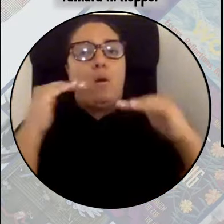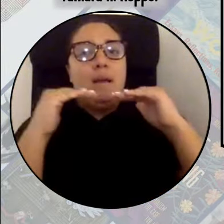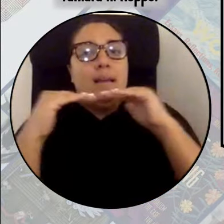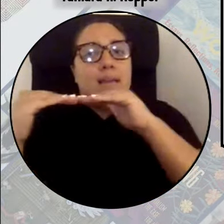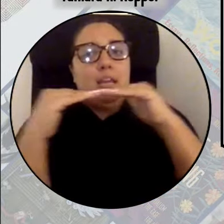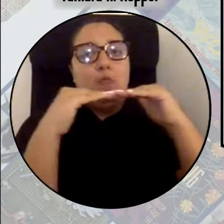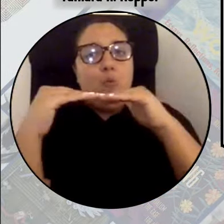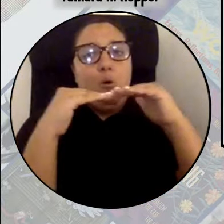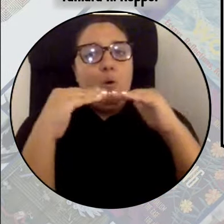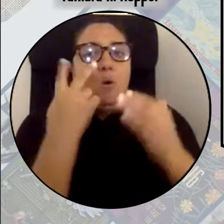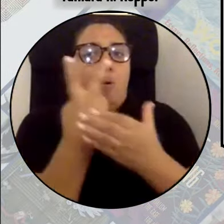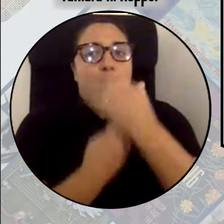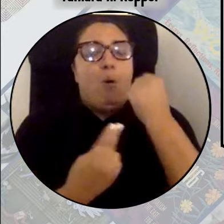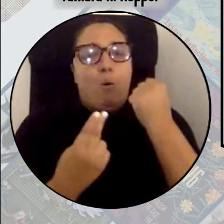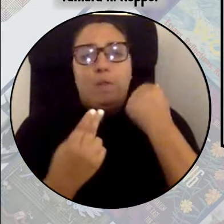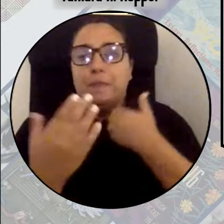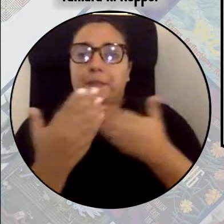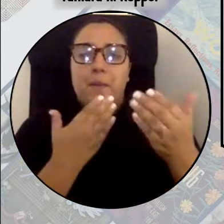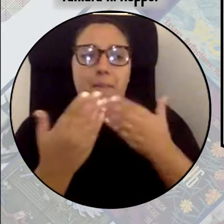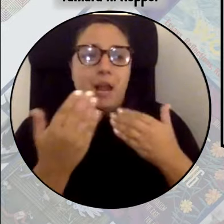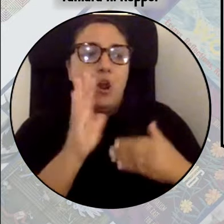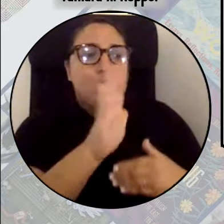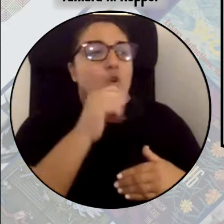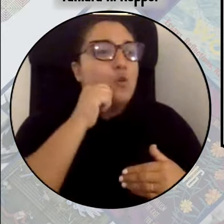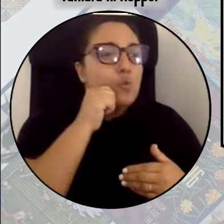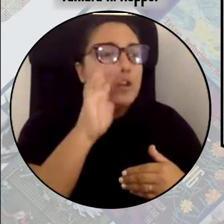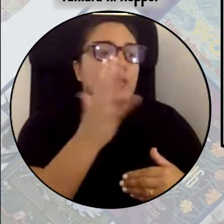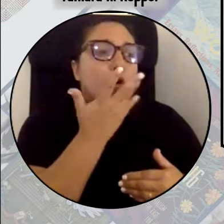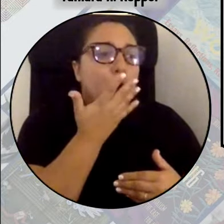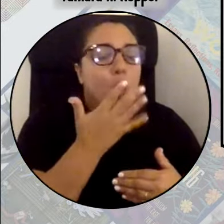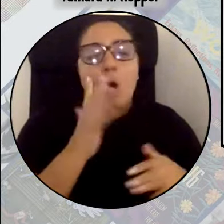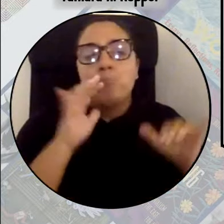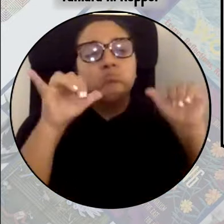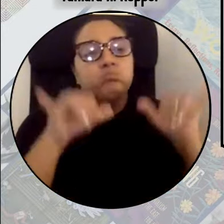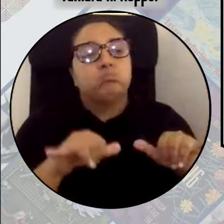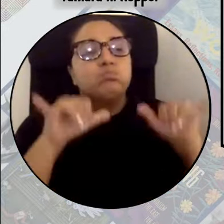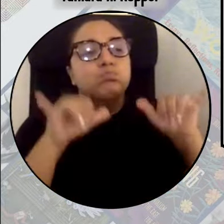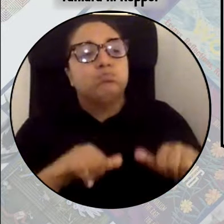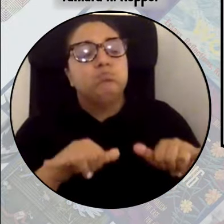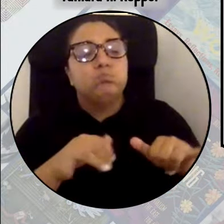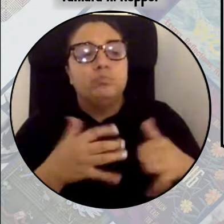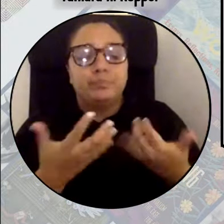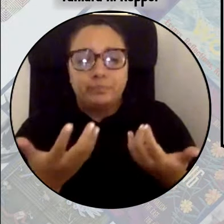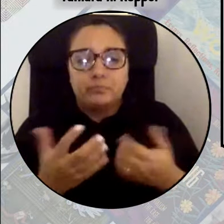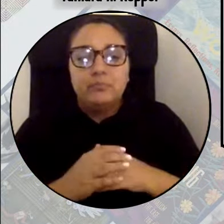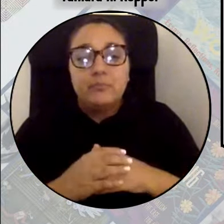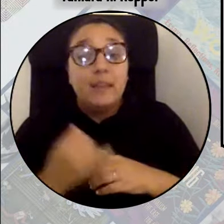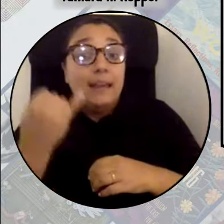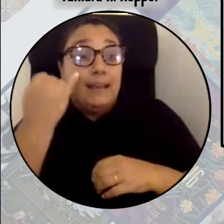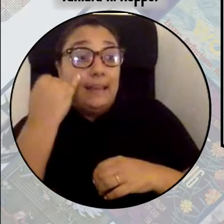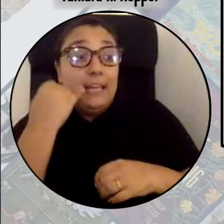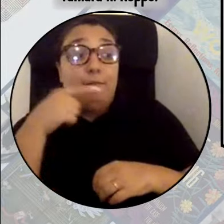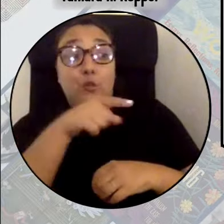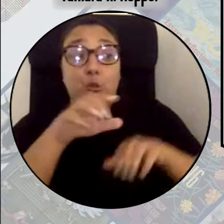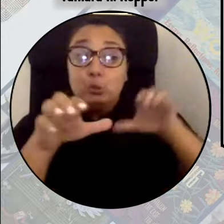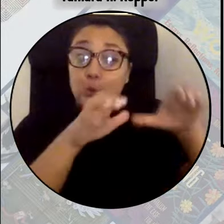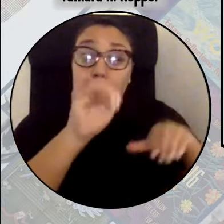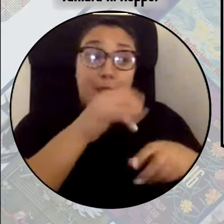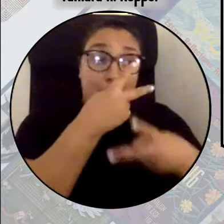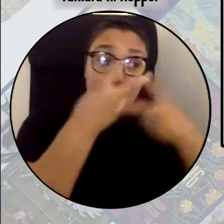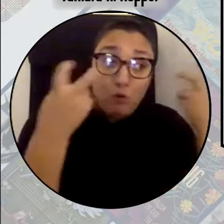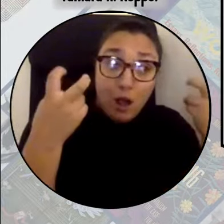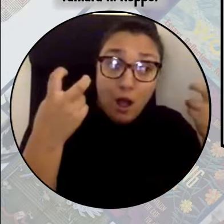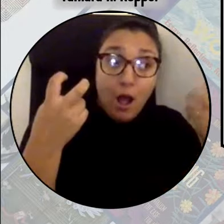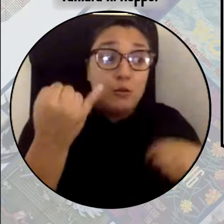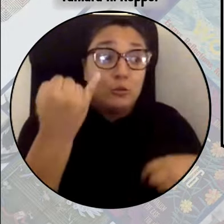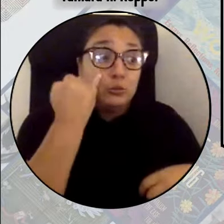way of equalizing everything and kind of saying, you know, we're going to try to, you know, make sure that if you do this crime and you prosecute for it,